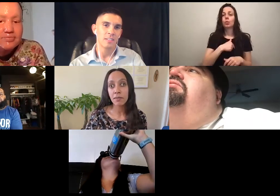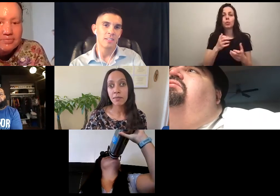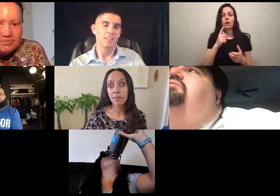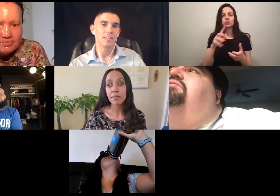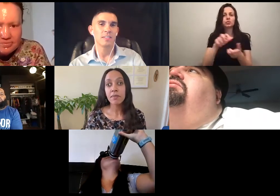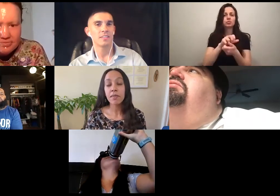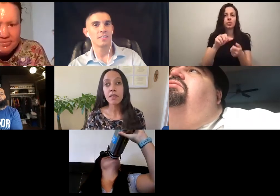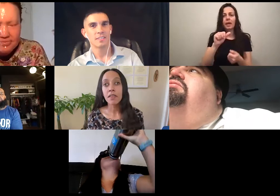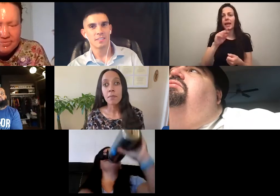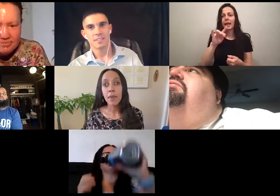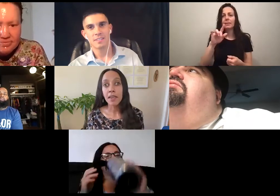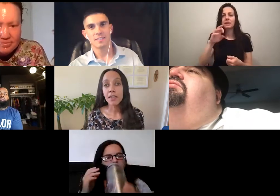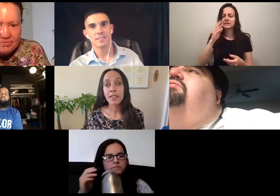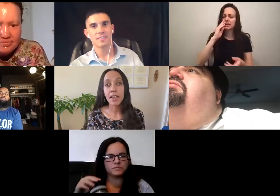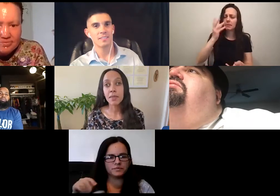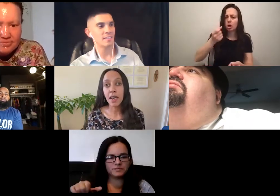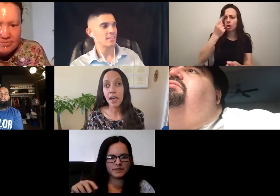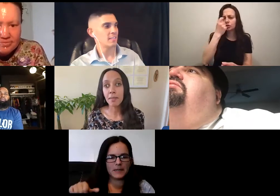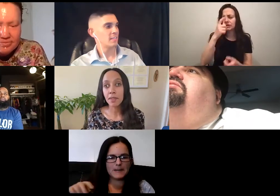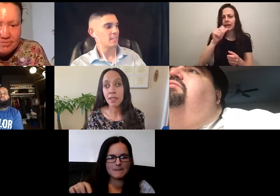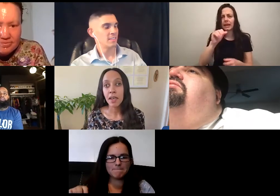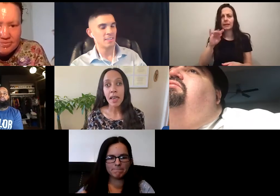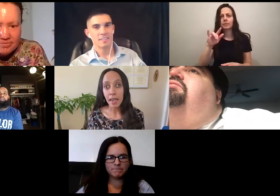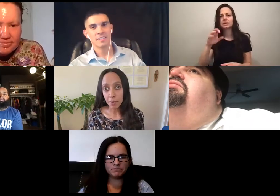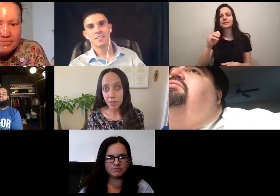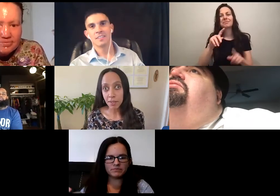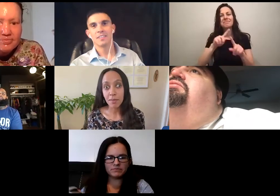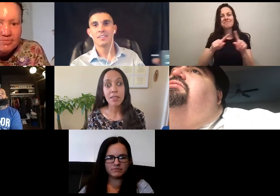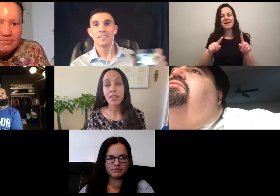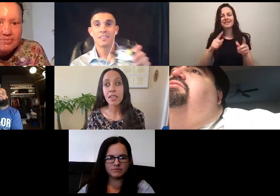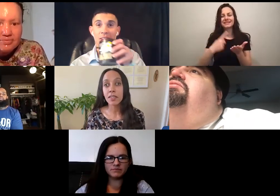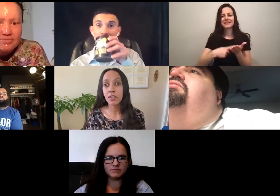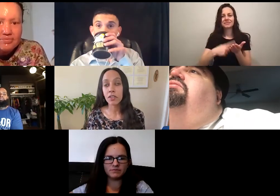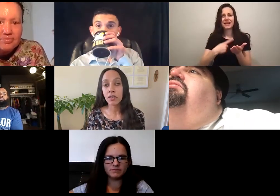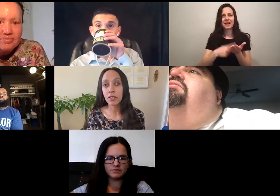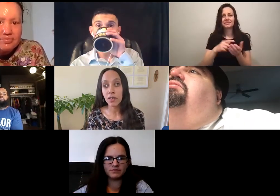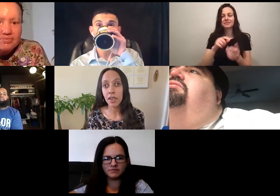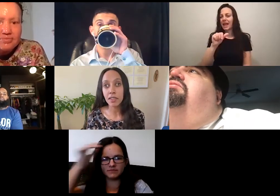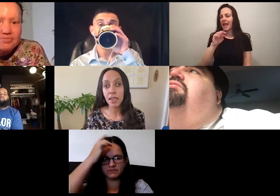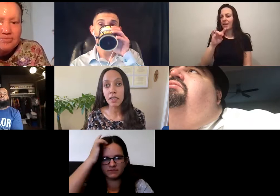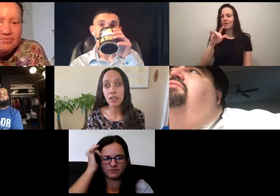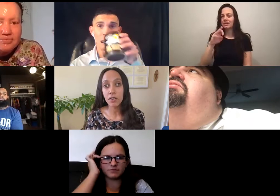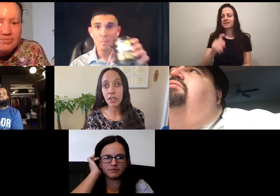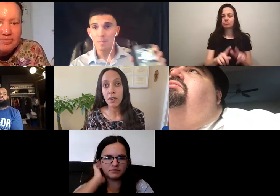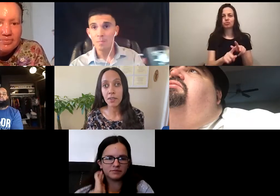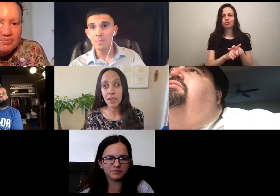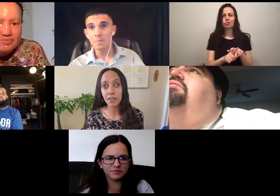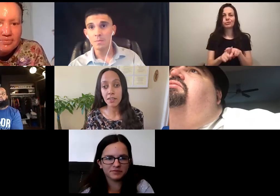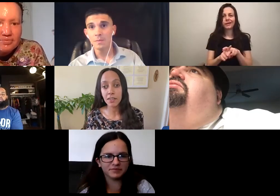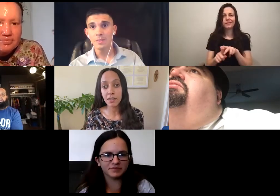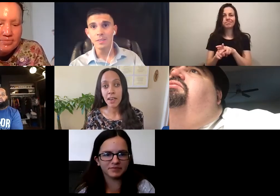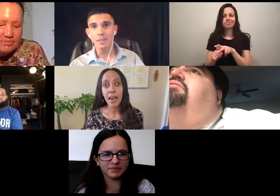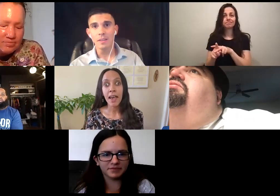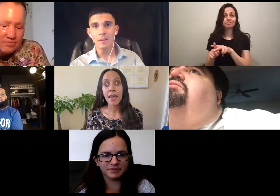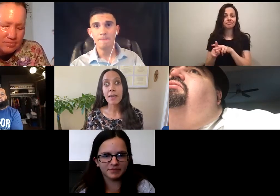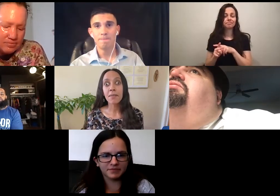it. But sometimes ableism sneaks into those stories and into those